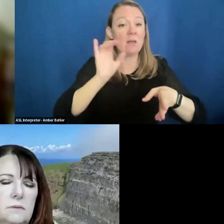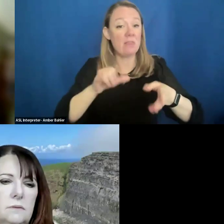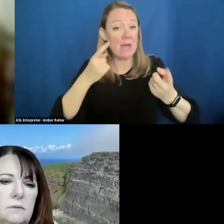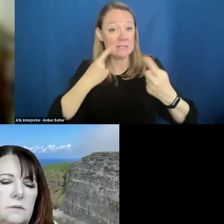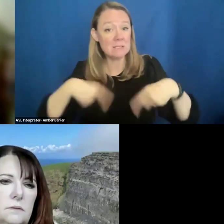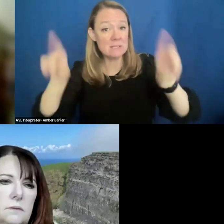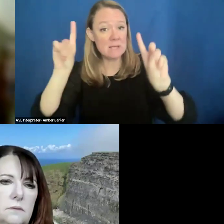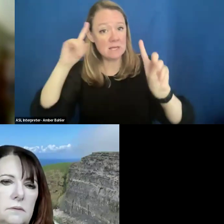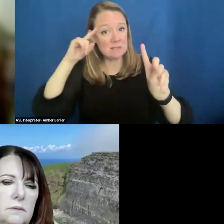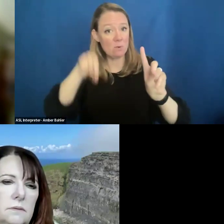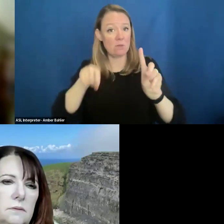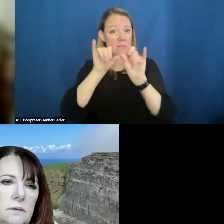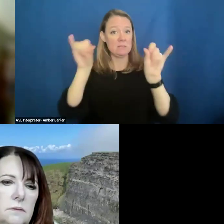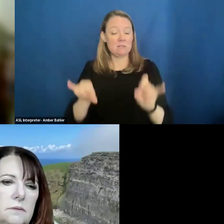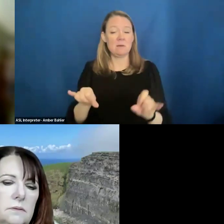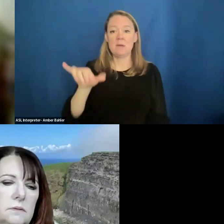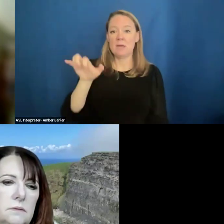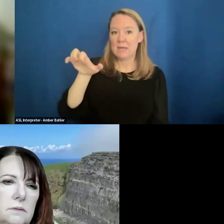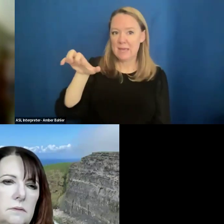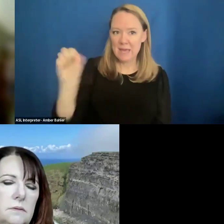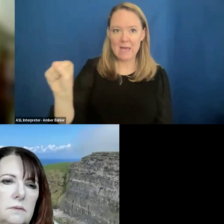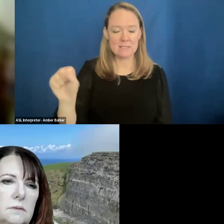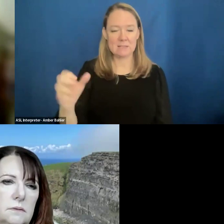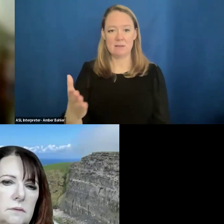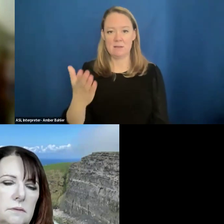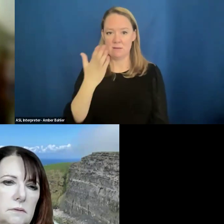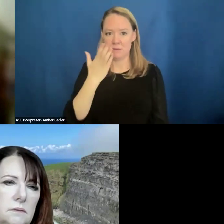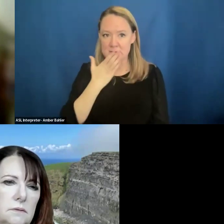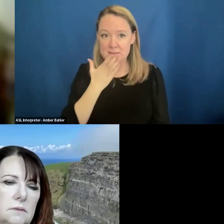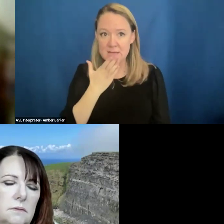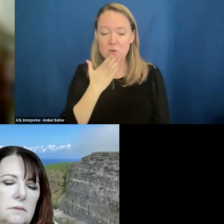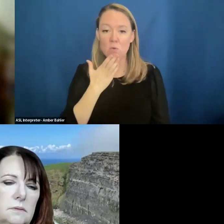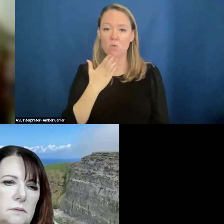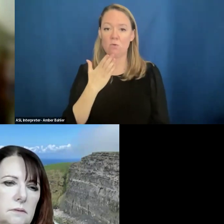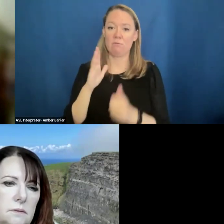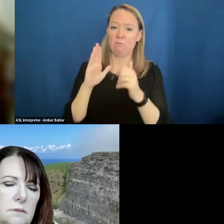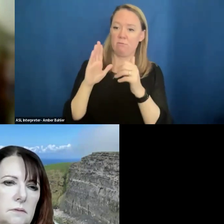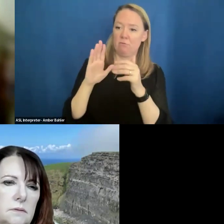Yes. Thank you for raising that, Darcy. I'm glad we're really thinking about